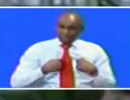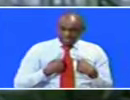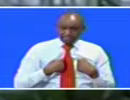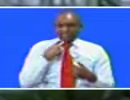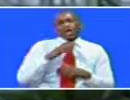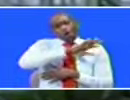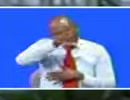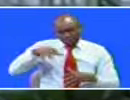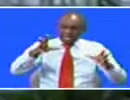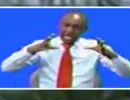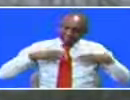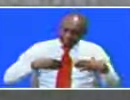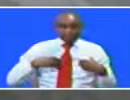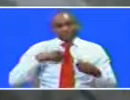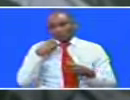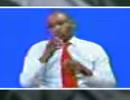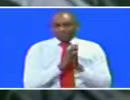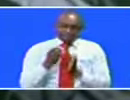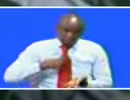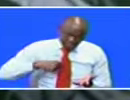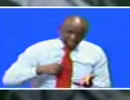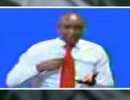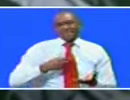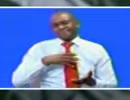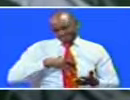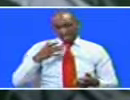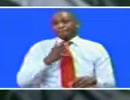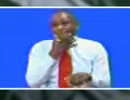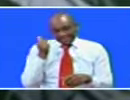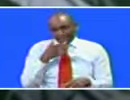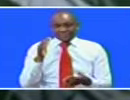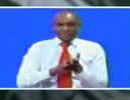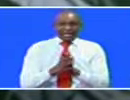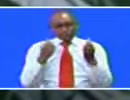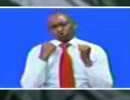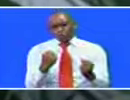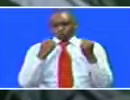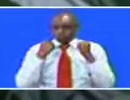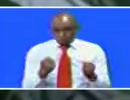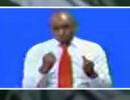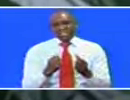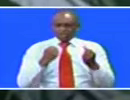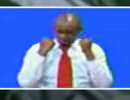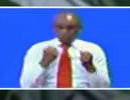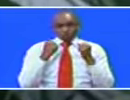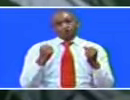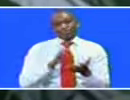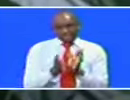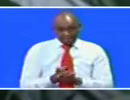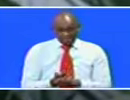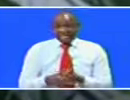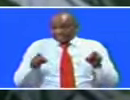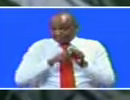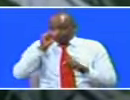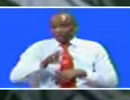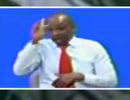them throughout the last couple of months, and I feel so much better, and I'm getting stronger and stronger and stronger every day. Like they